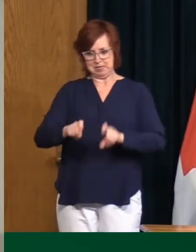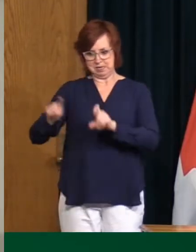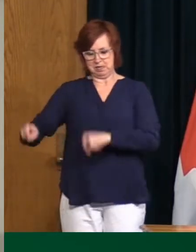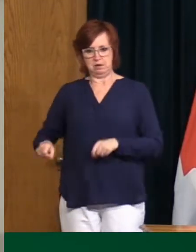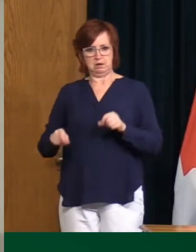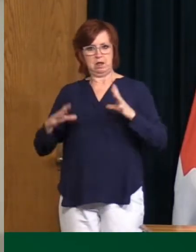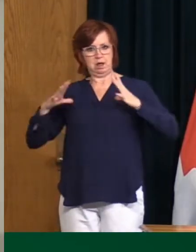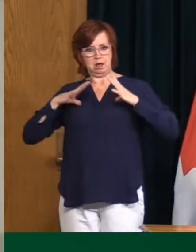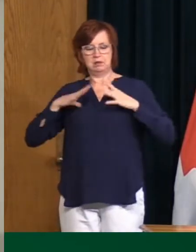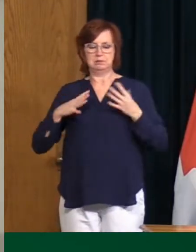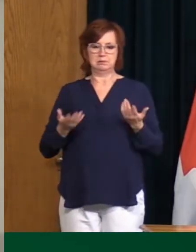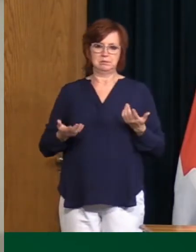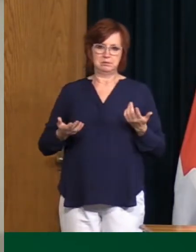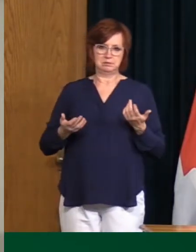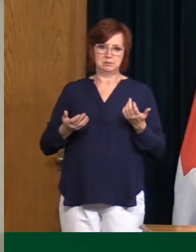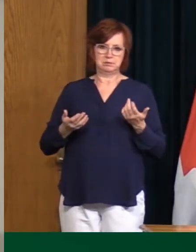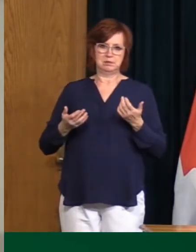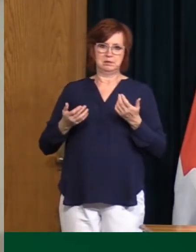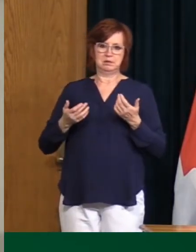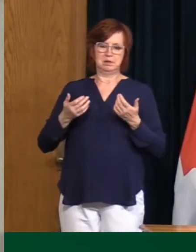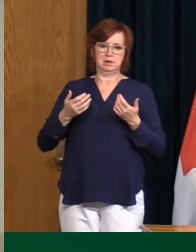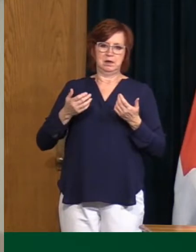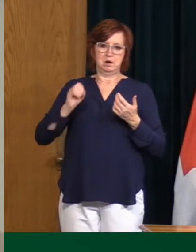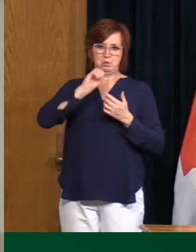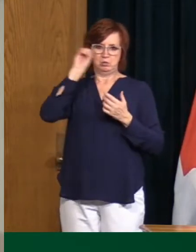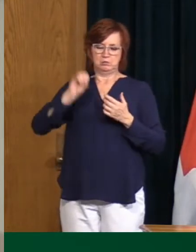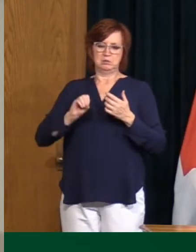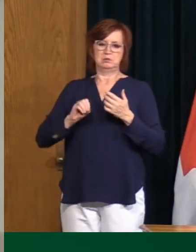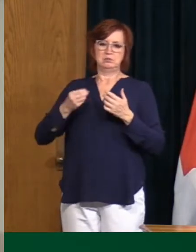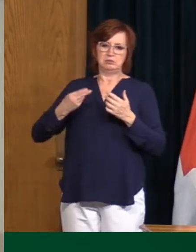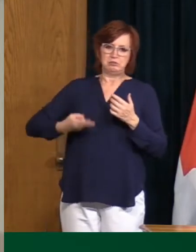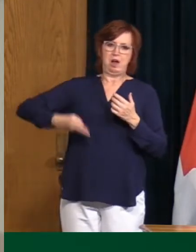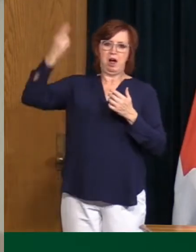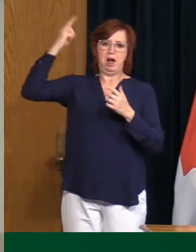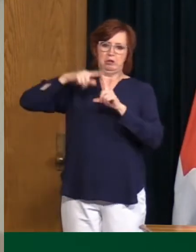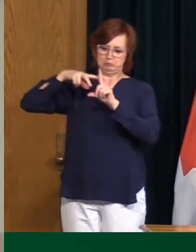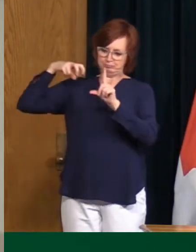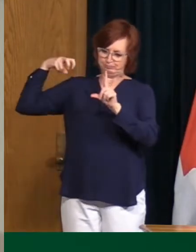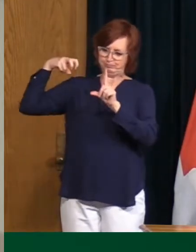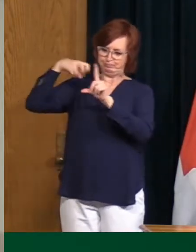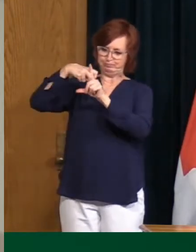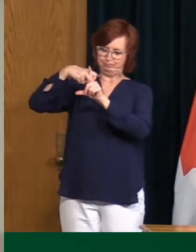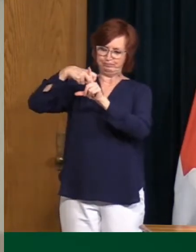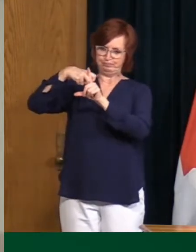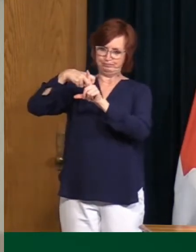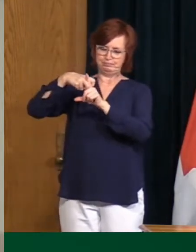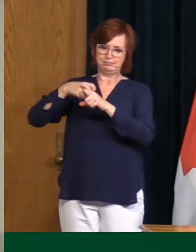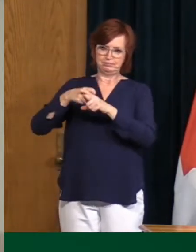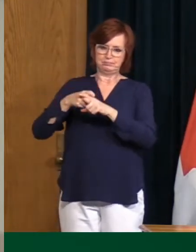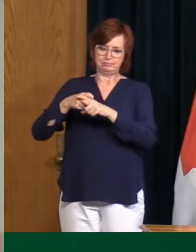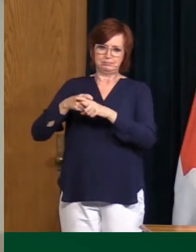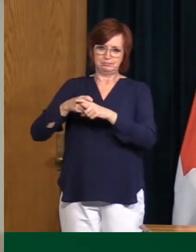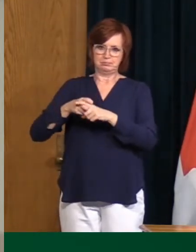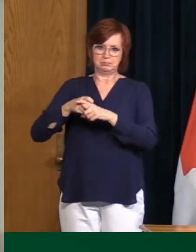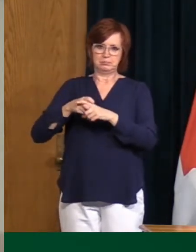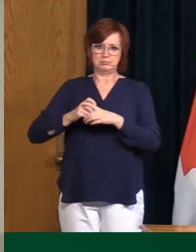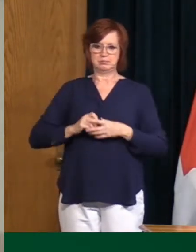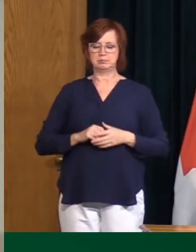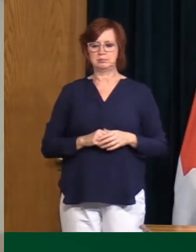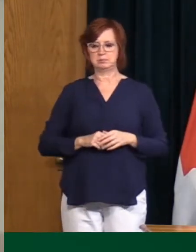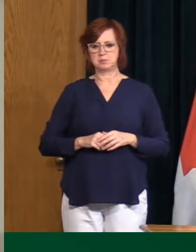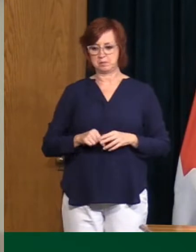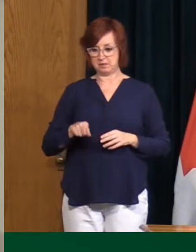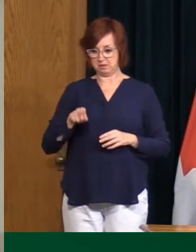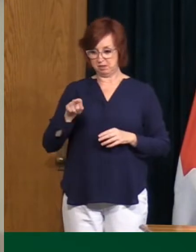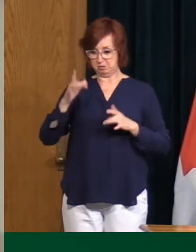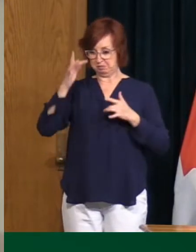in a household, everyone who may have been a close contact, and that finds many cases who may have very mild symptoms